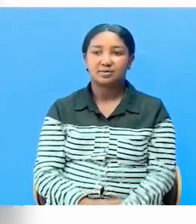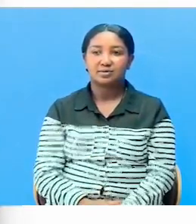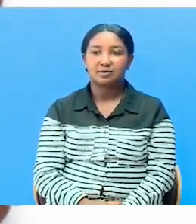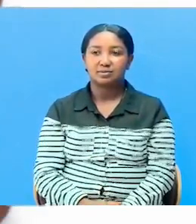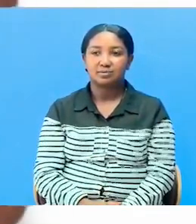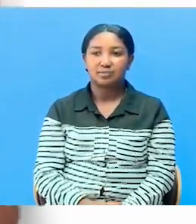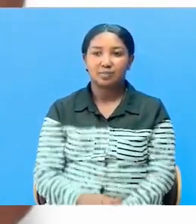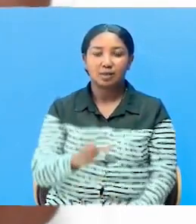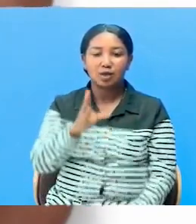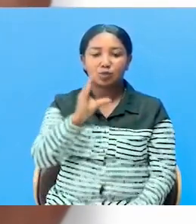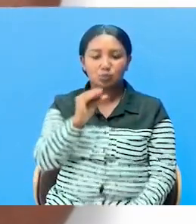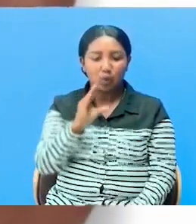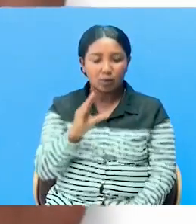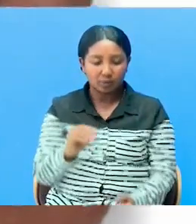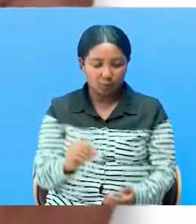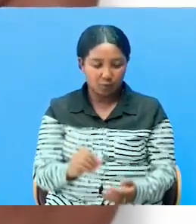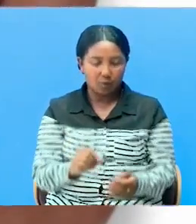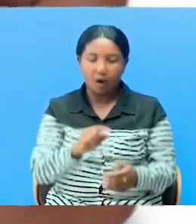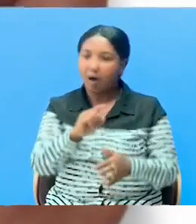talking about